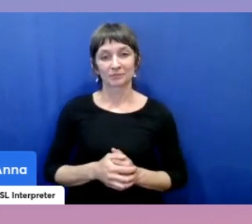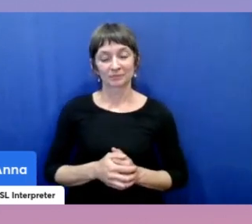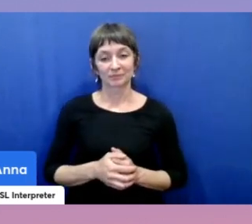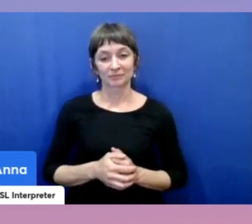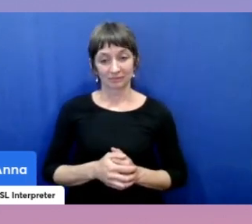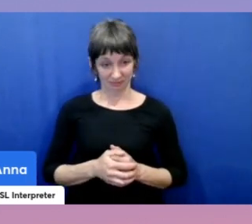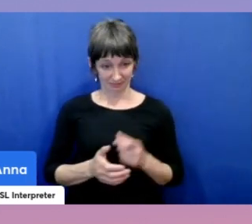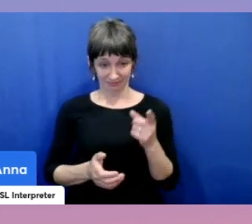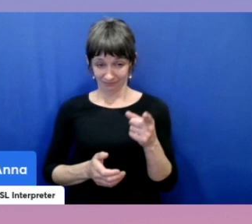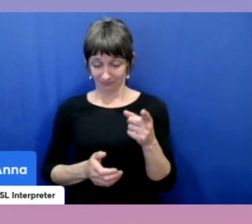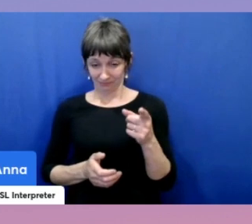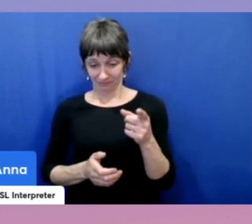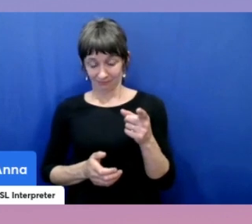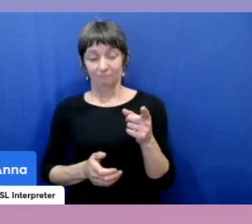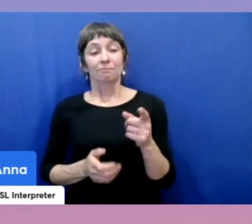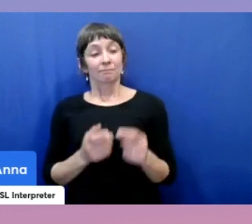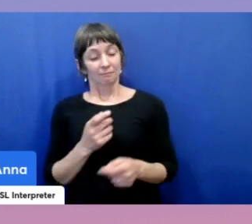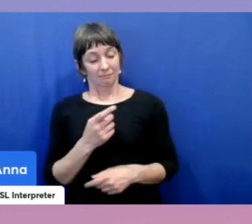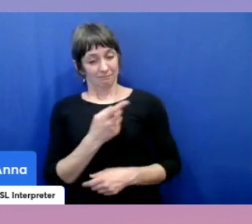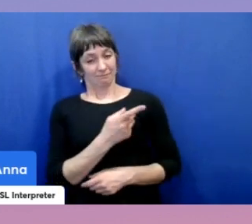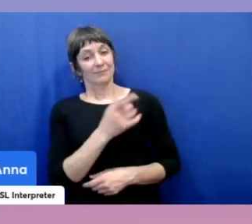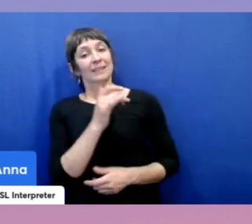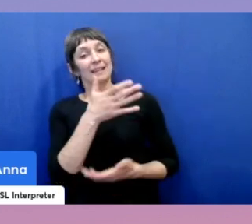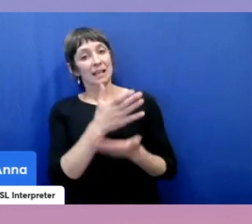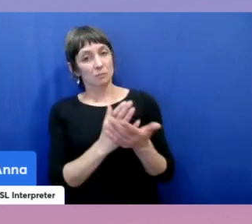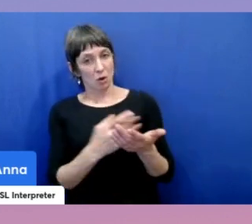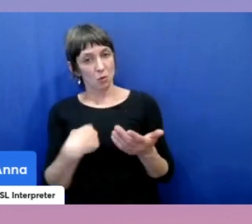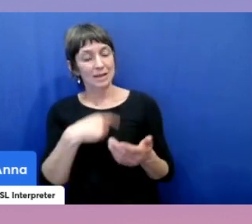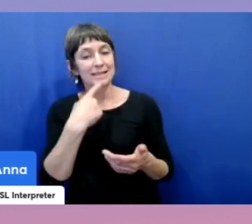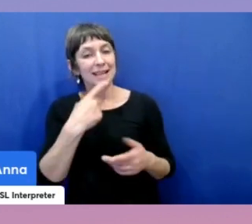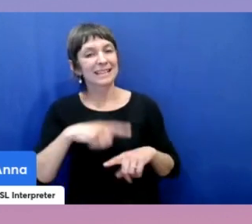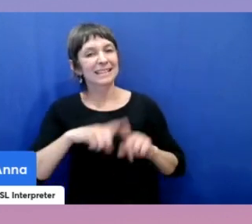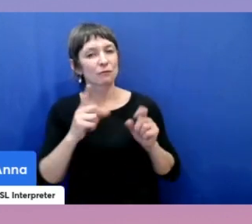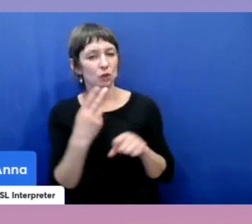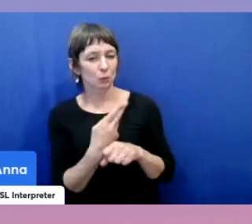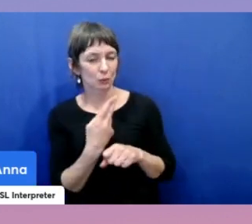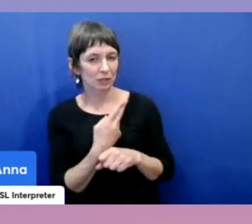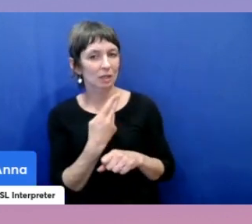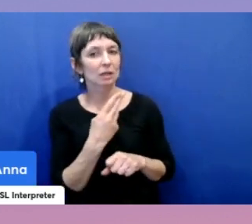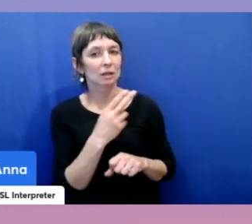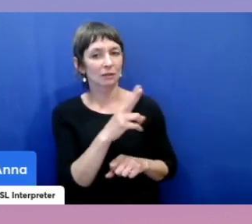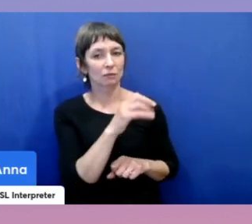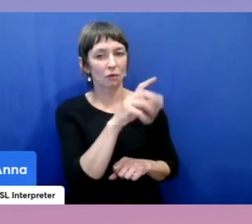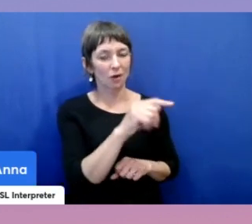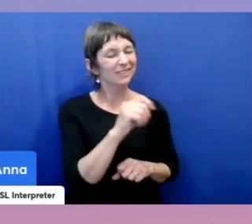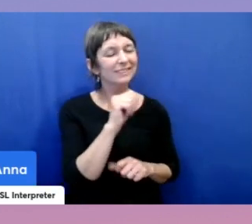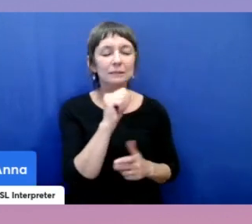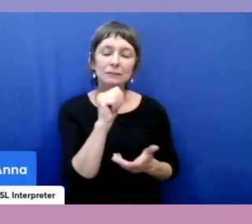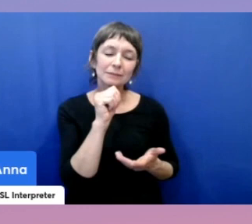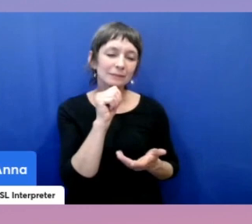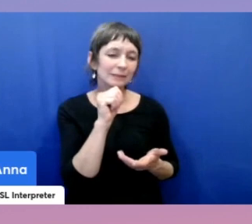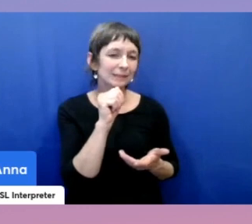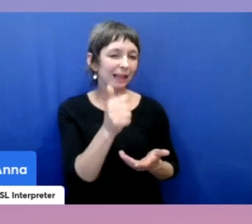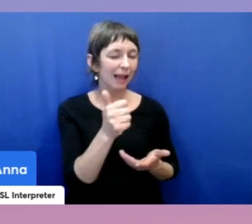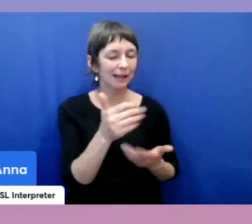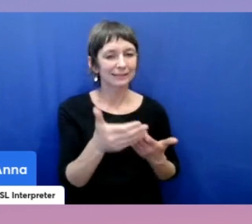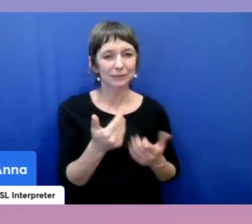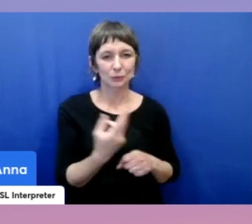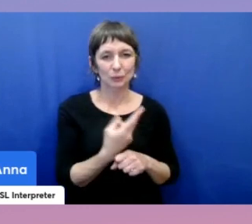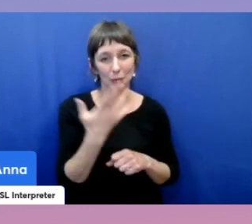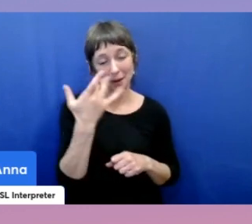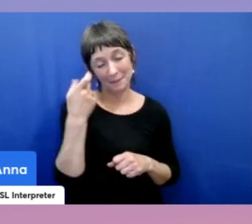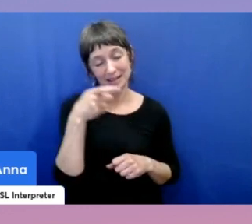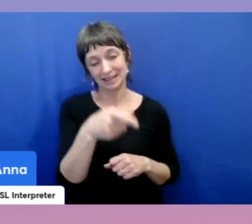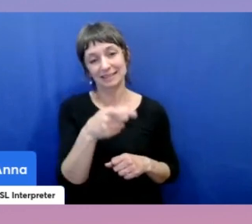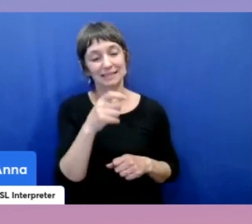You see, this is the part we said the different using Vault, and this is not practical because with the Vault standard, this is